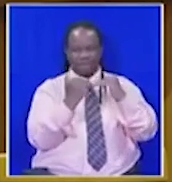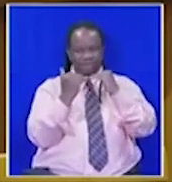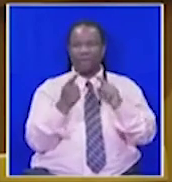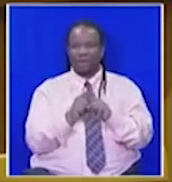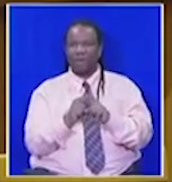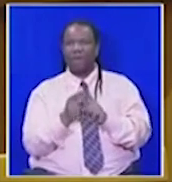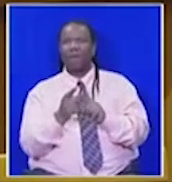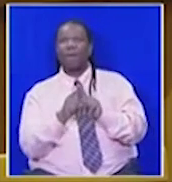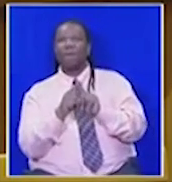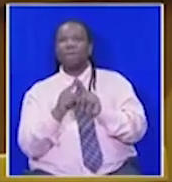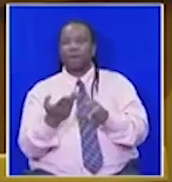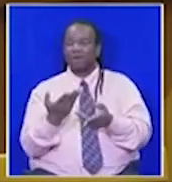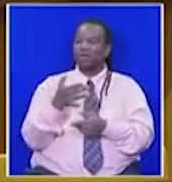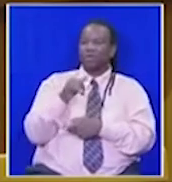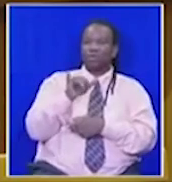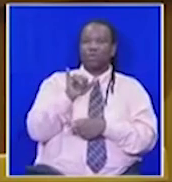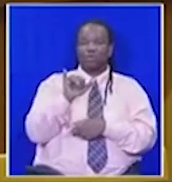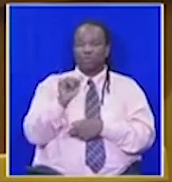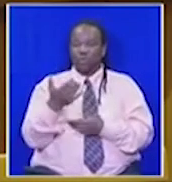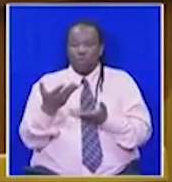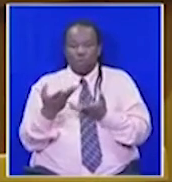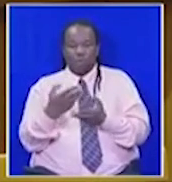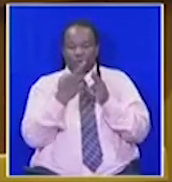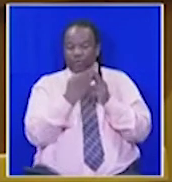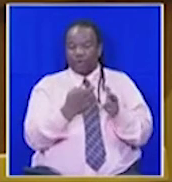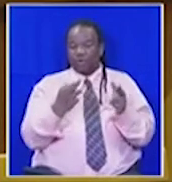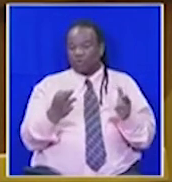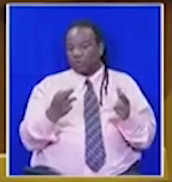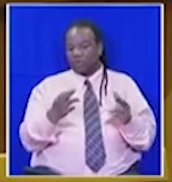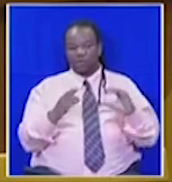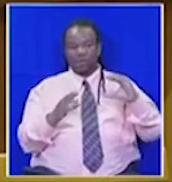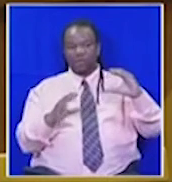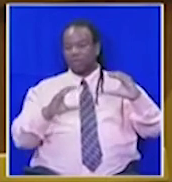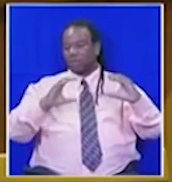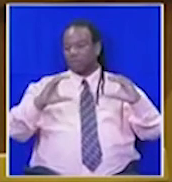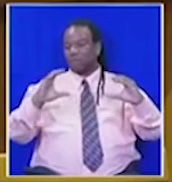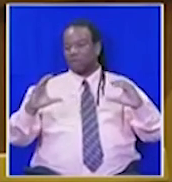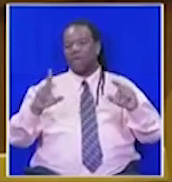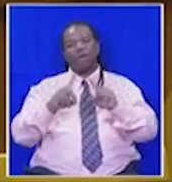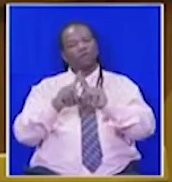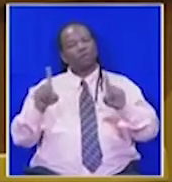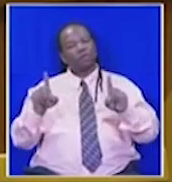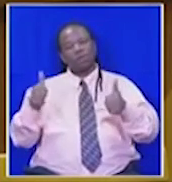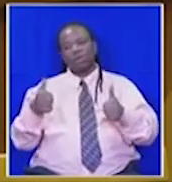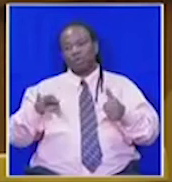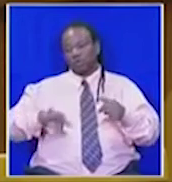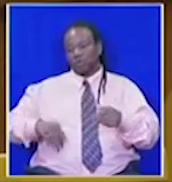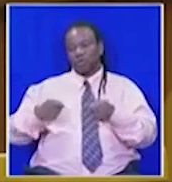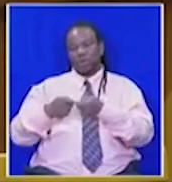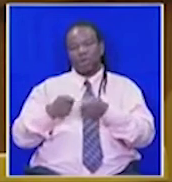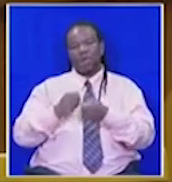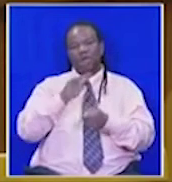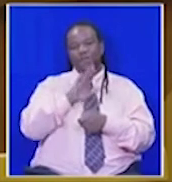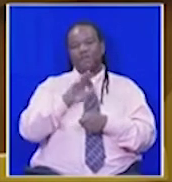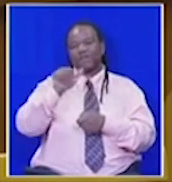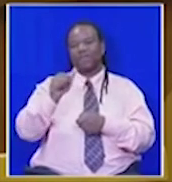in the way in which we've allocated resources, particularly to the social wage. He says the social wage of